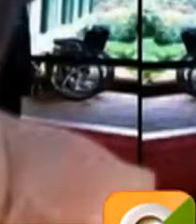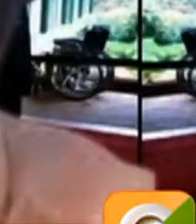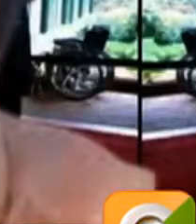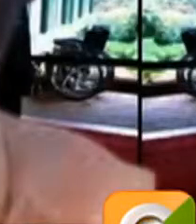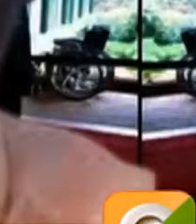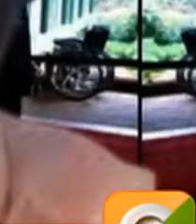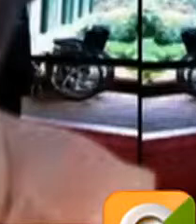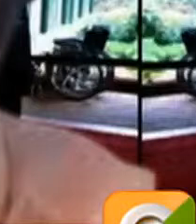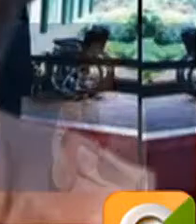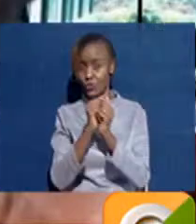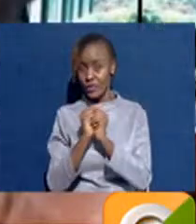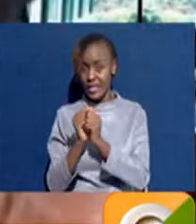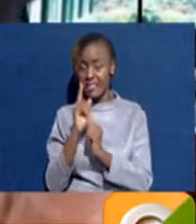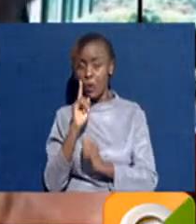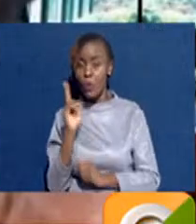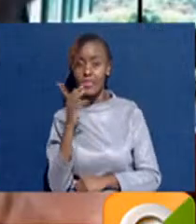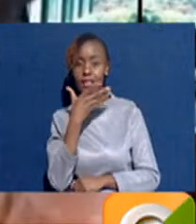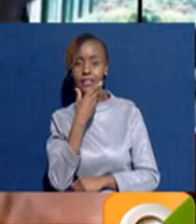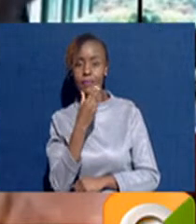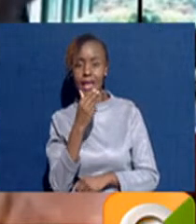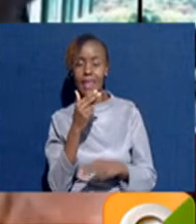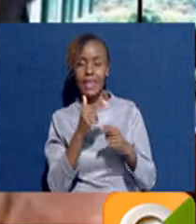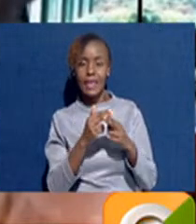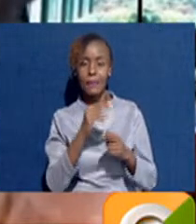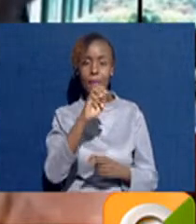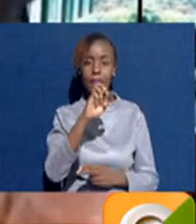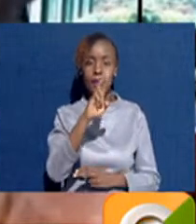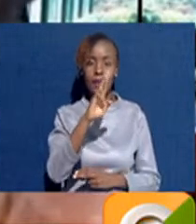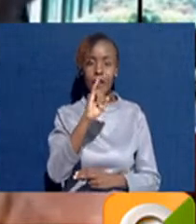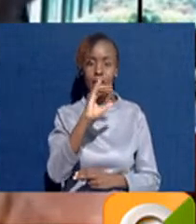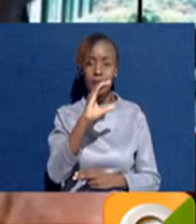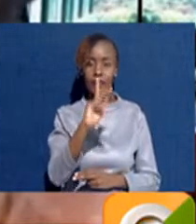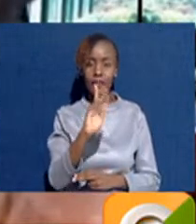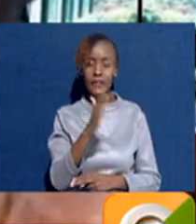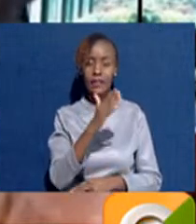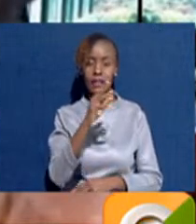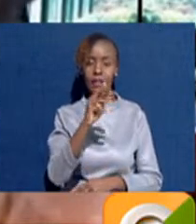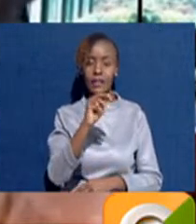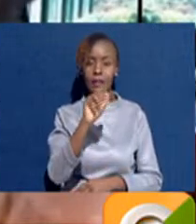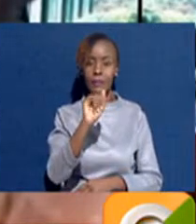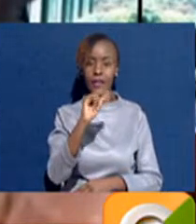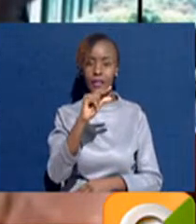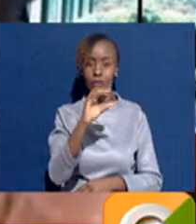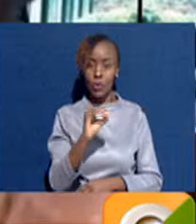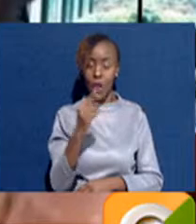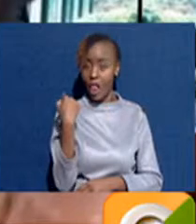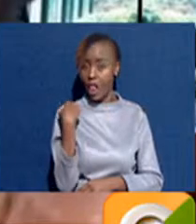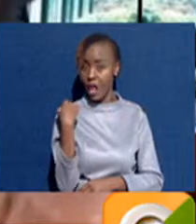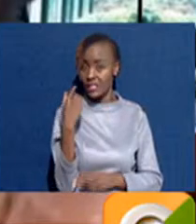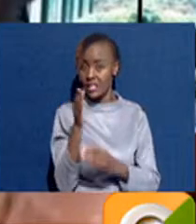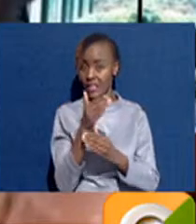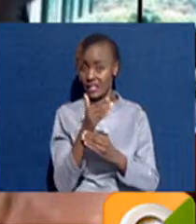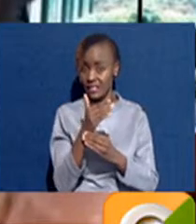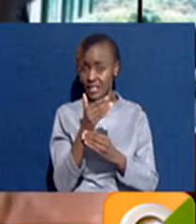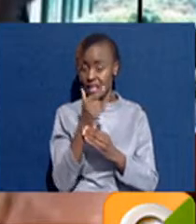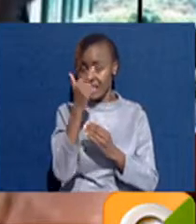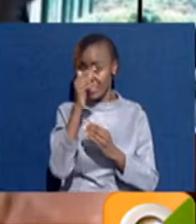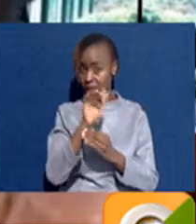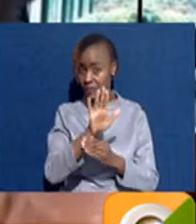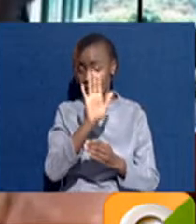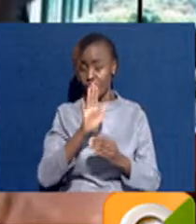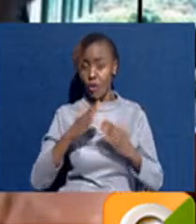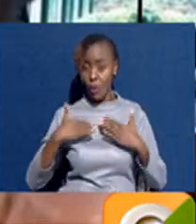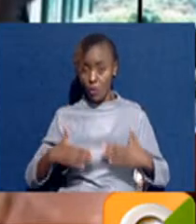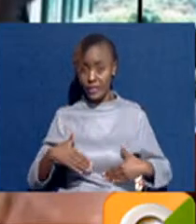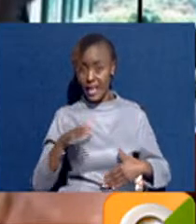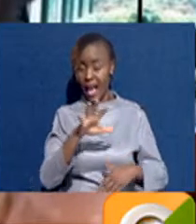acting finance director Eric Maigo last Thursday before his body was found in his Woodley house. According